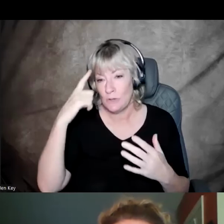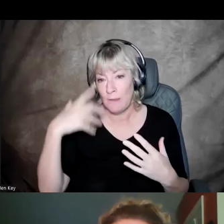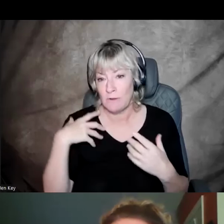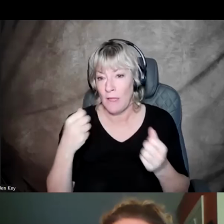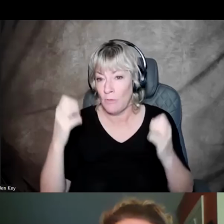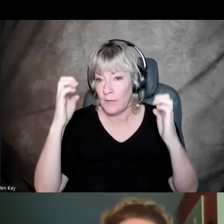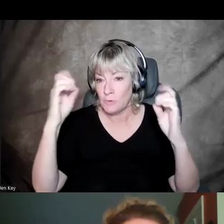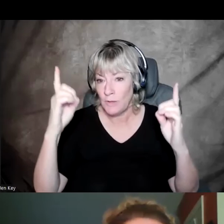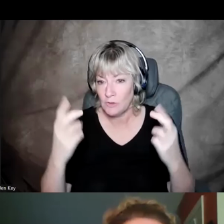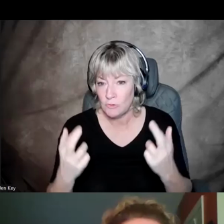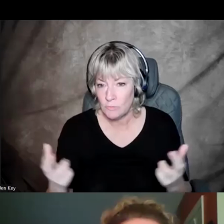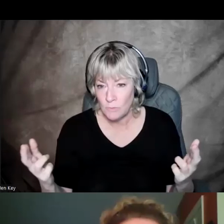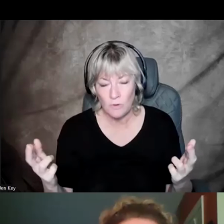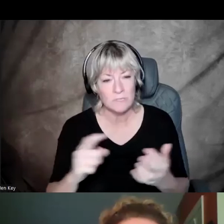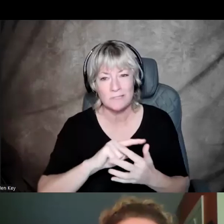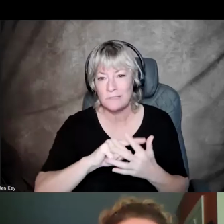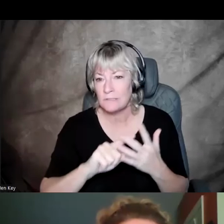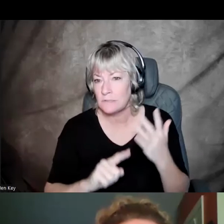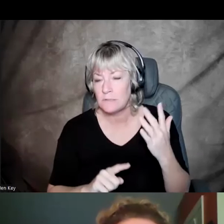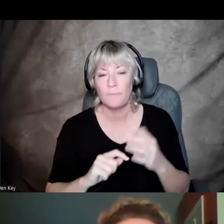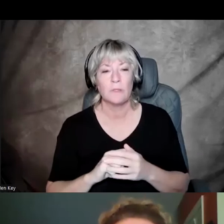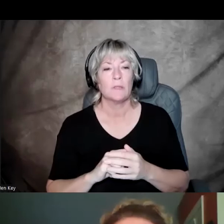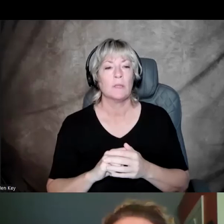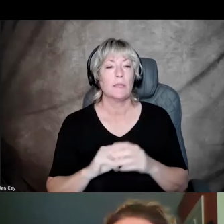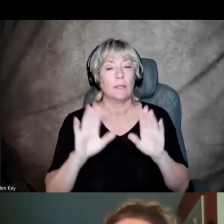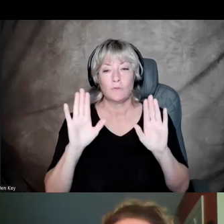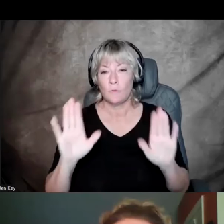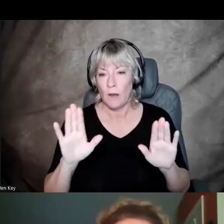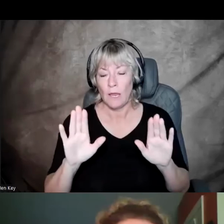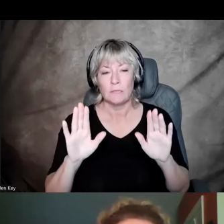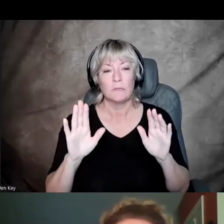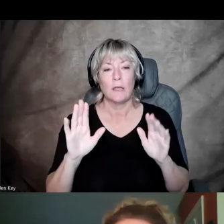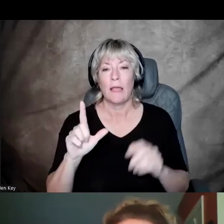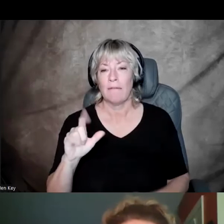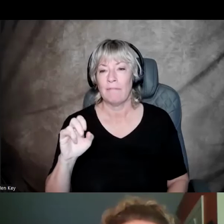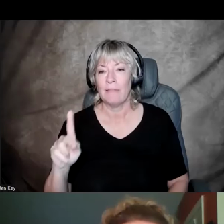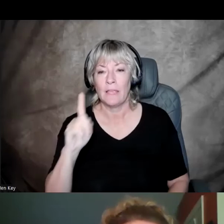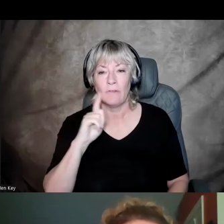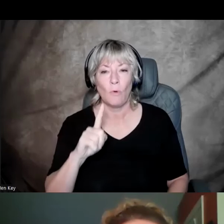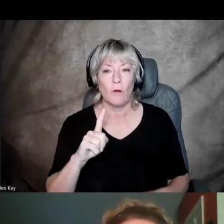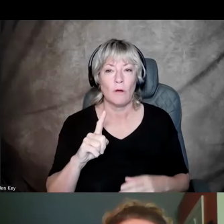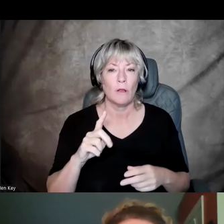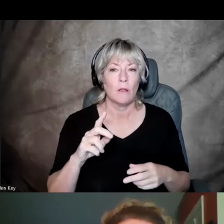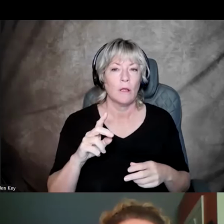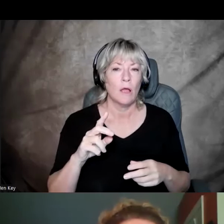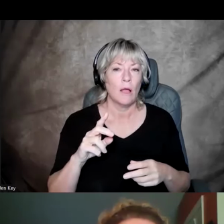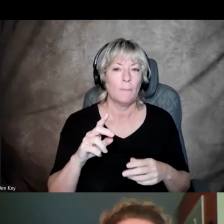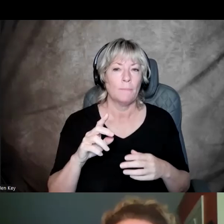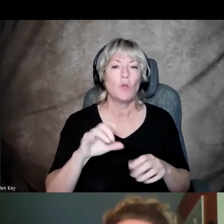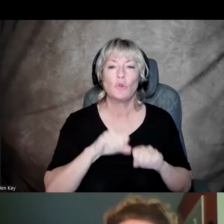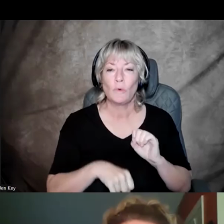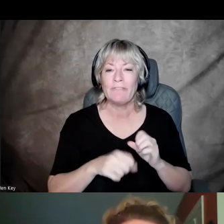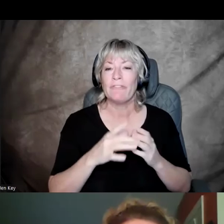resources. So it's just great. There are links for grief leadership, how to